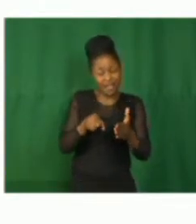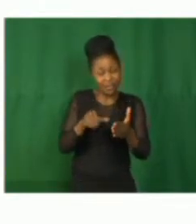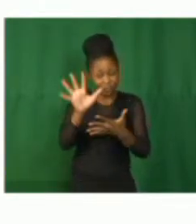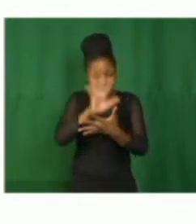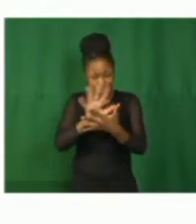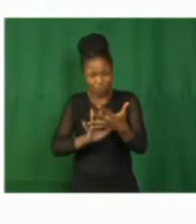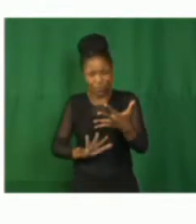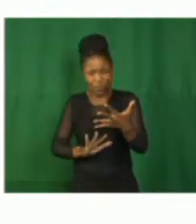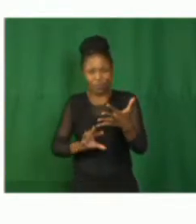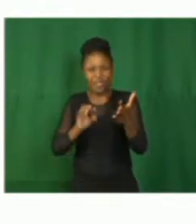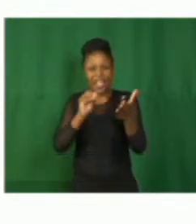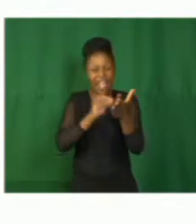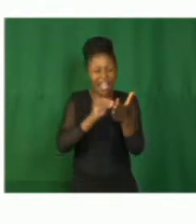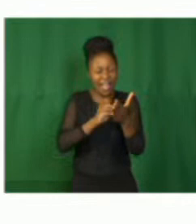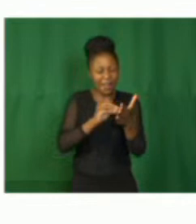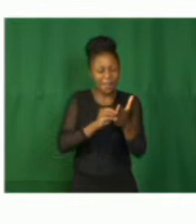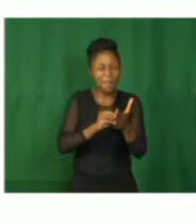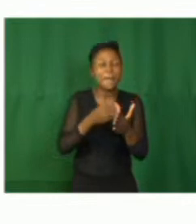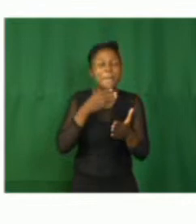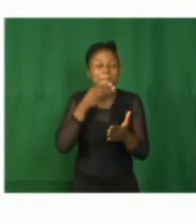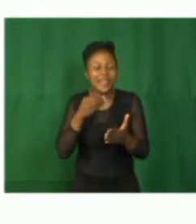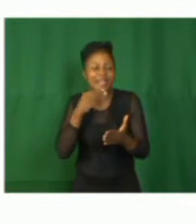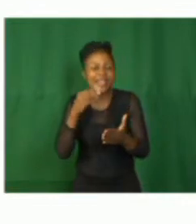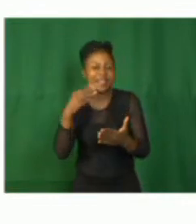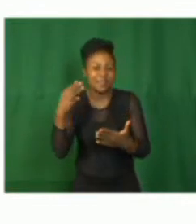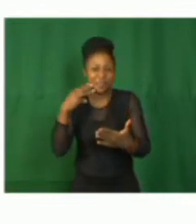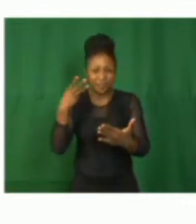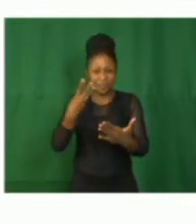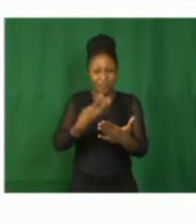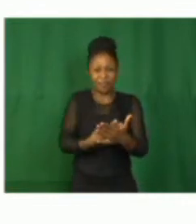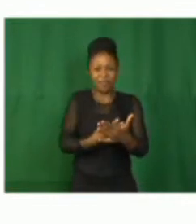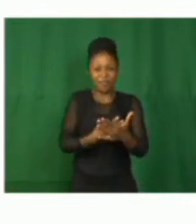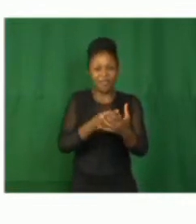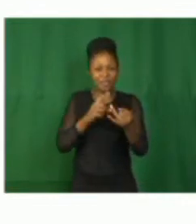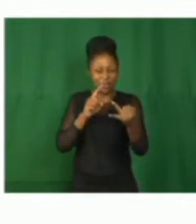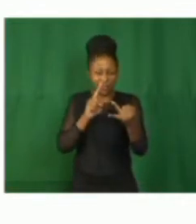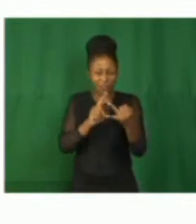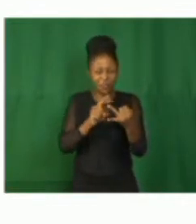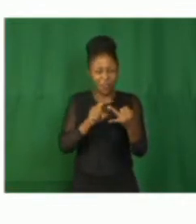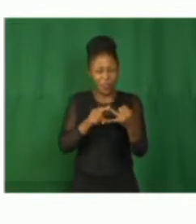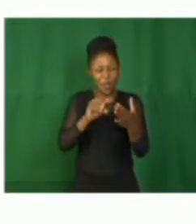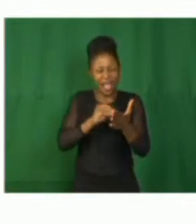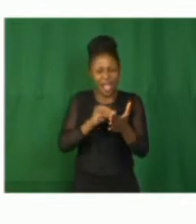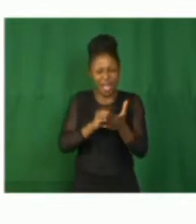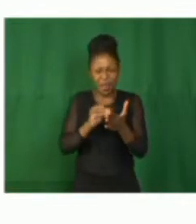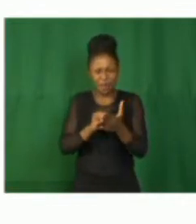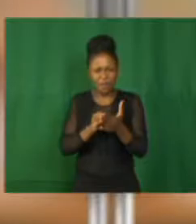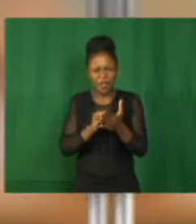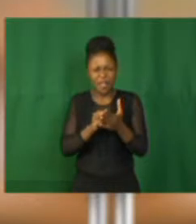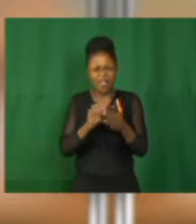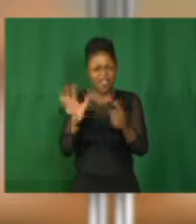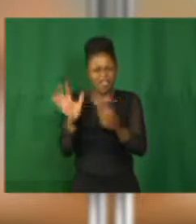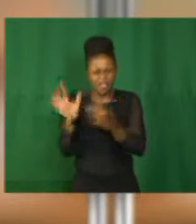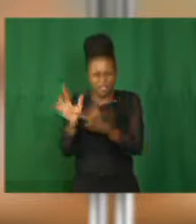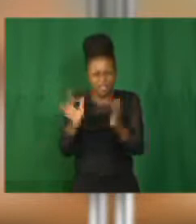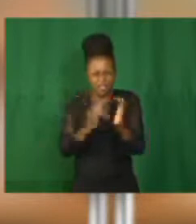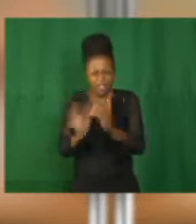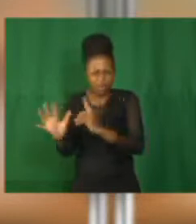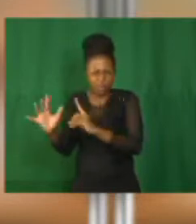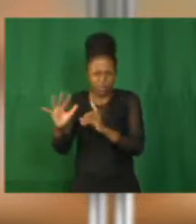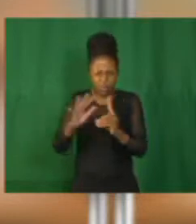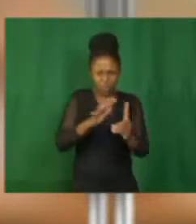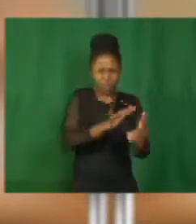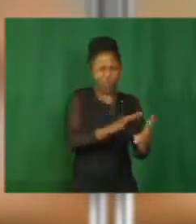also find the disciples. So, what kind of a man is Peter from